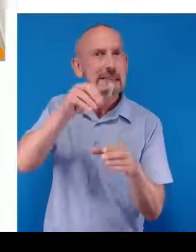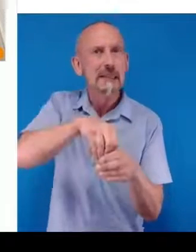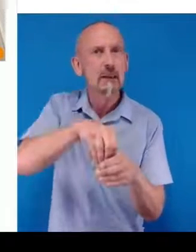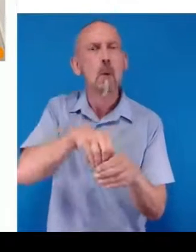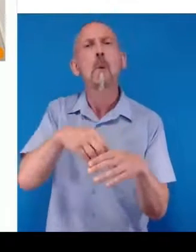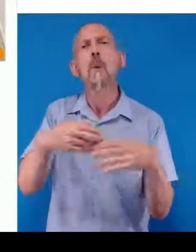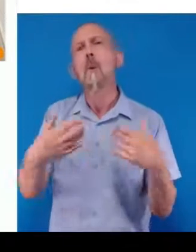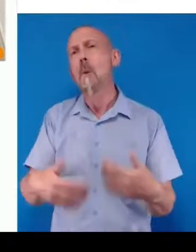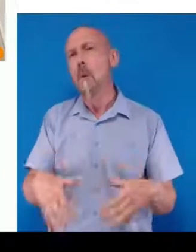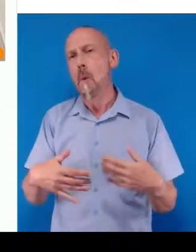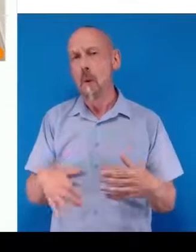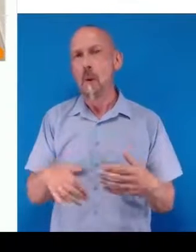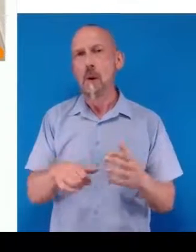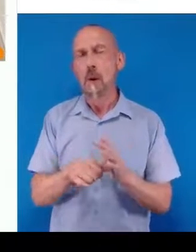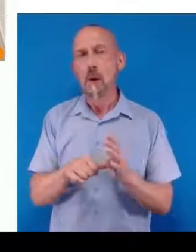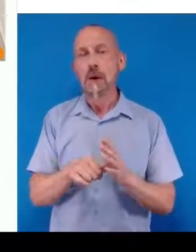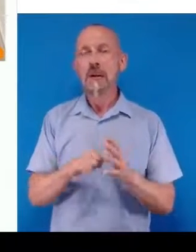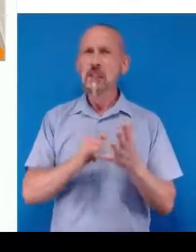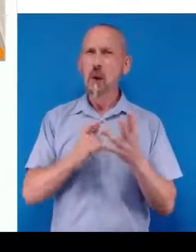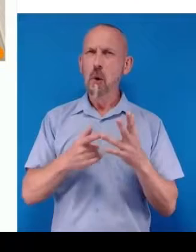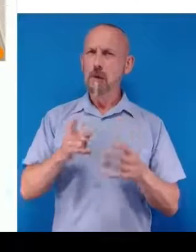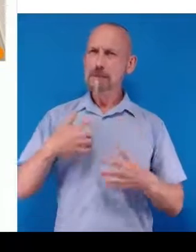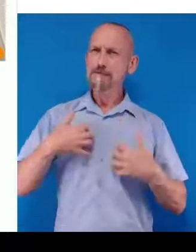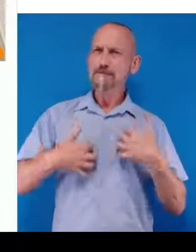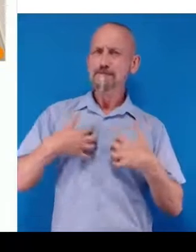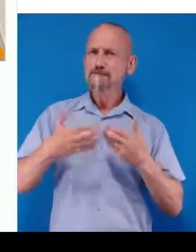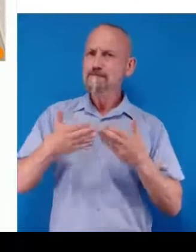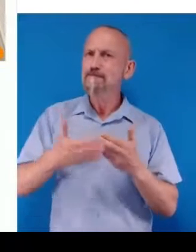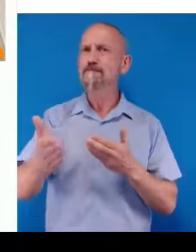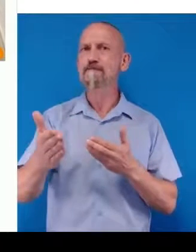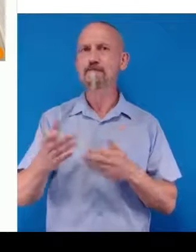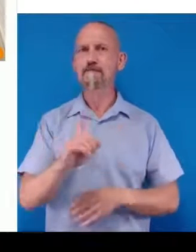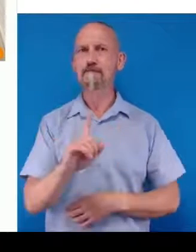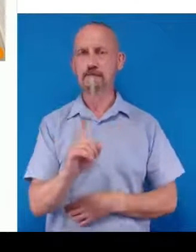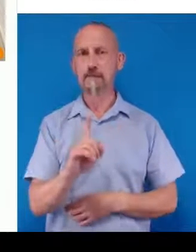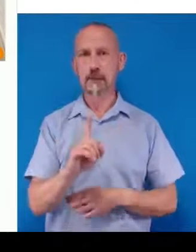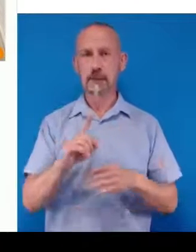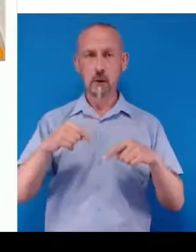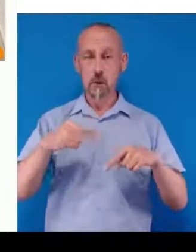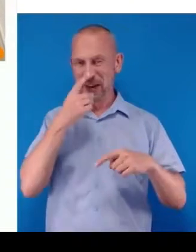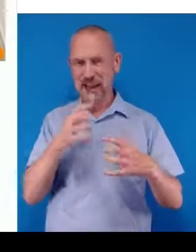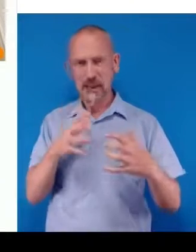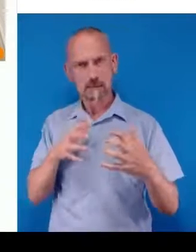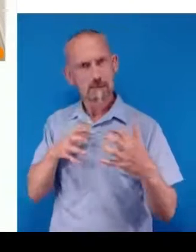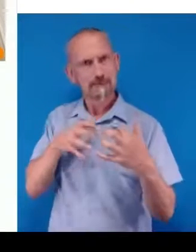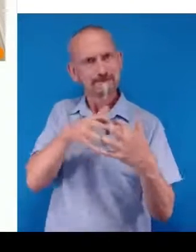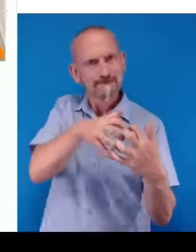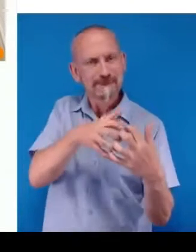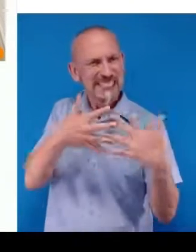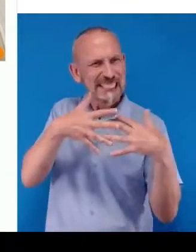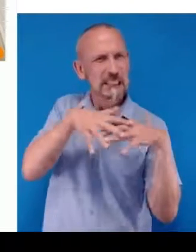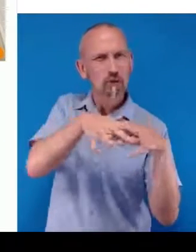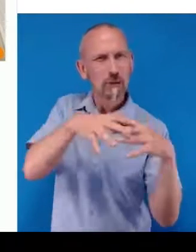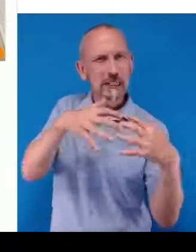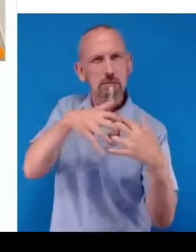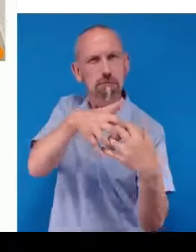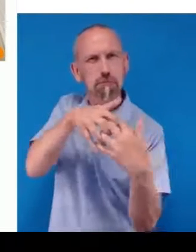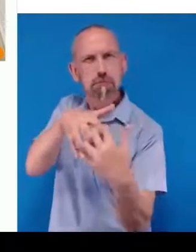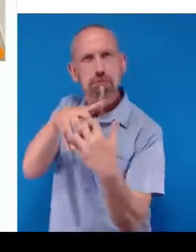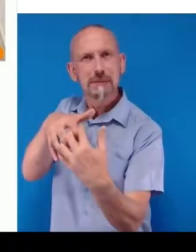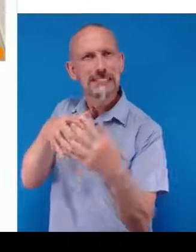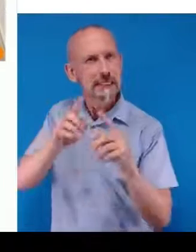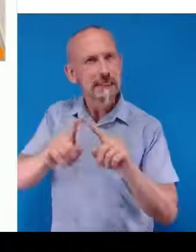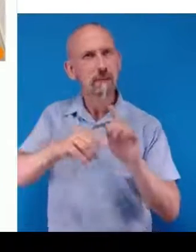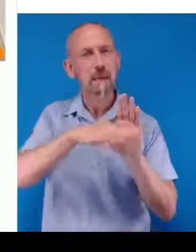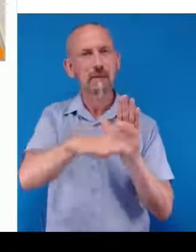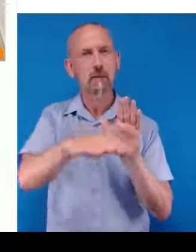better integration with these platforms, so we can kind of be that sort of, I suppose, the glue that brings in the